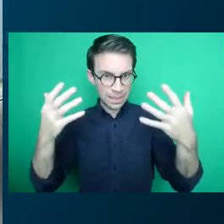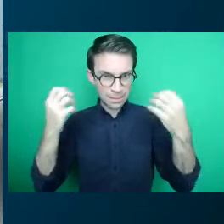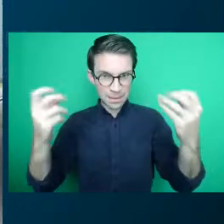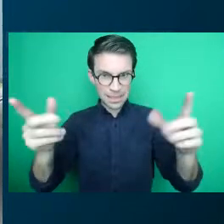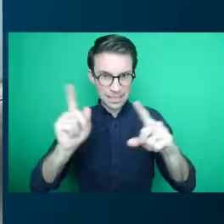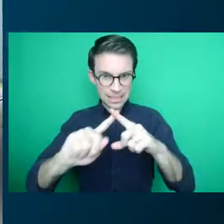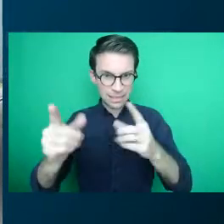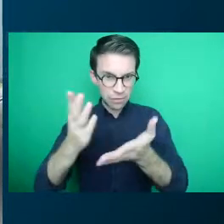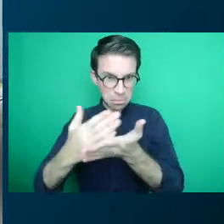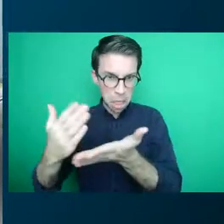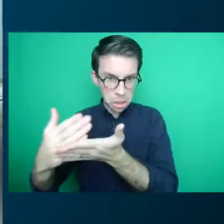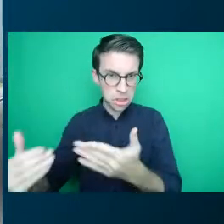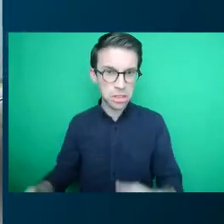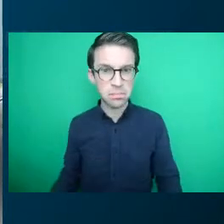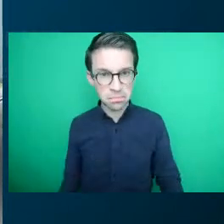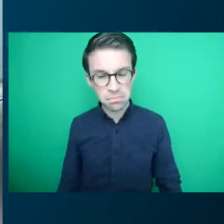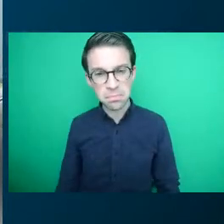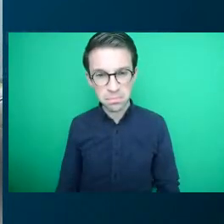That